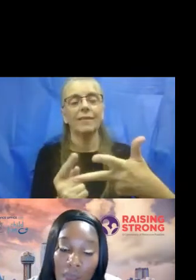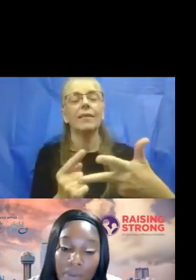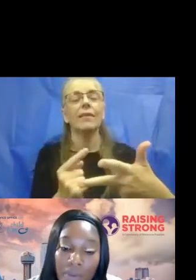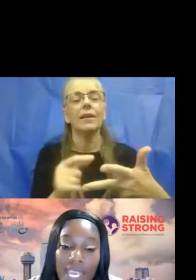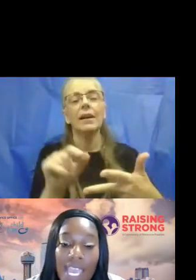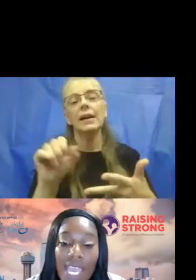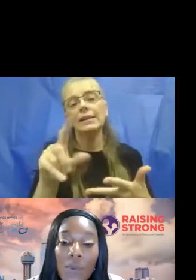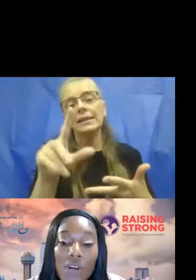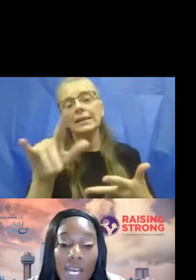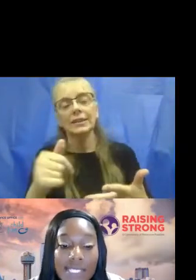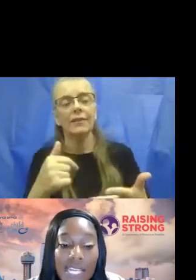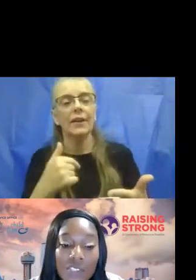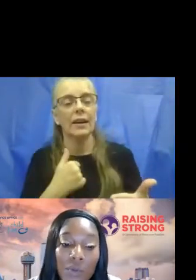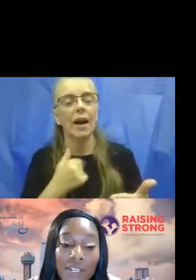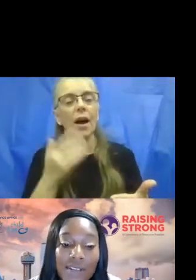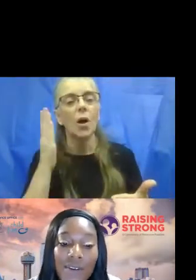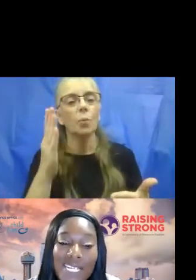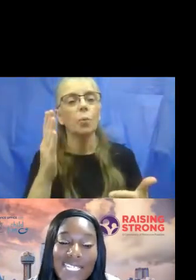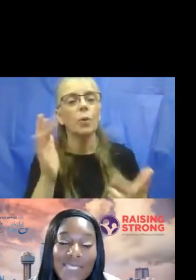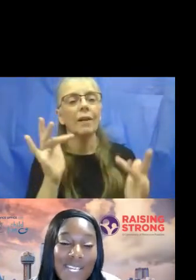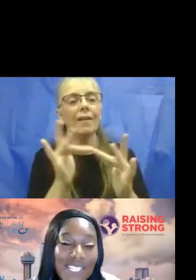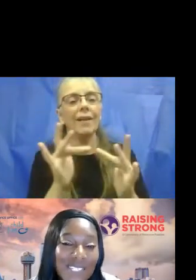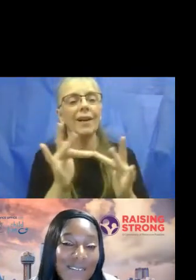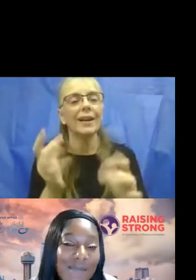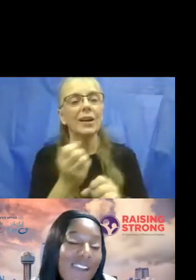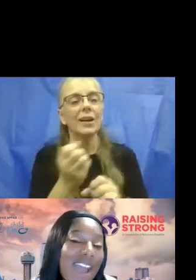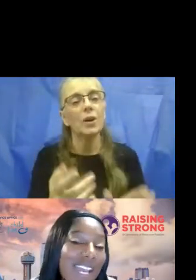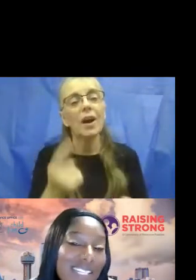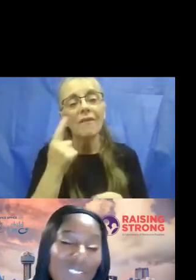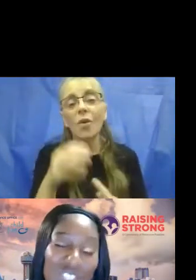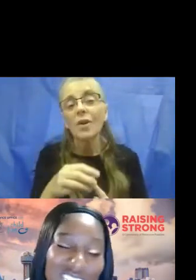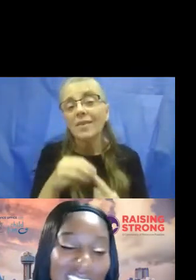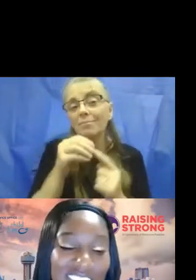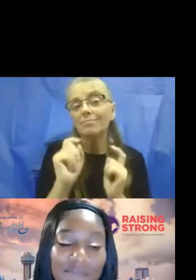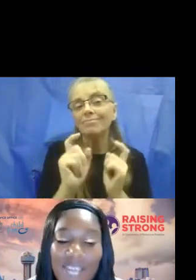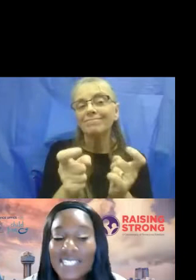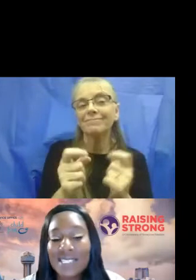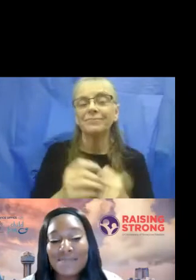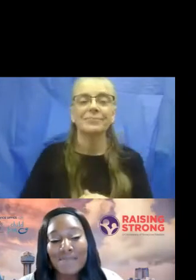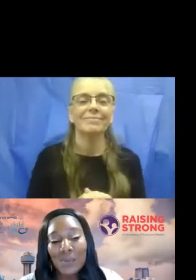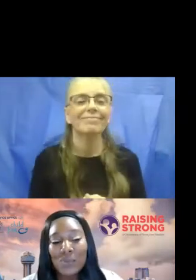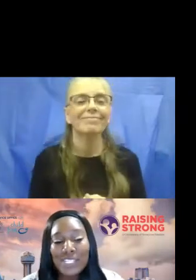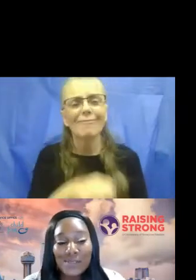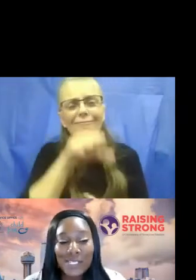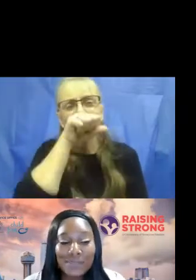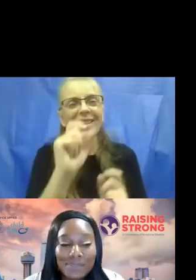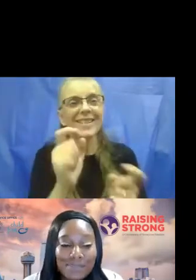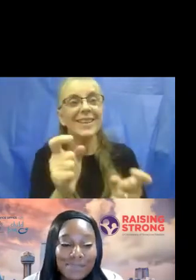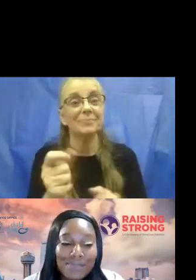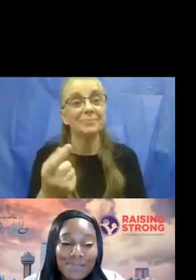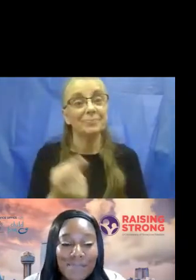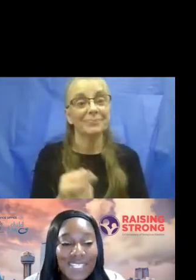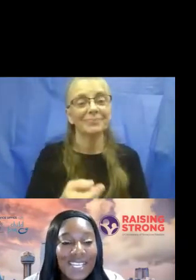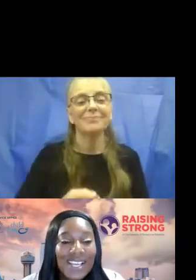a drawing, and we'll contact the winner for a special prize. Don't you just love prizes? We do too.